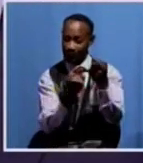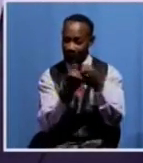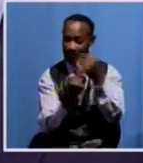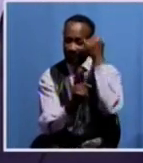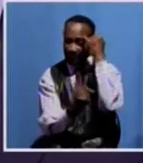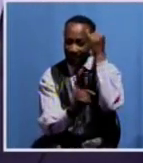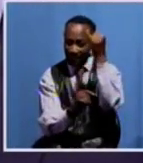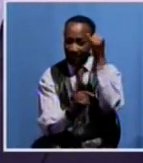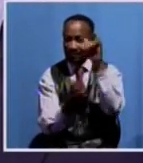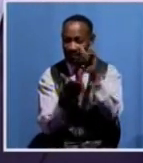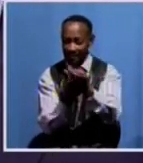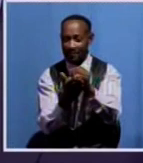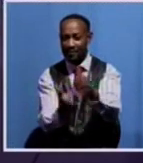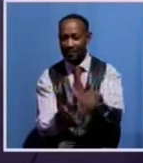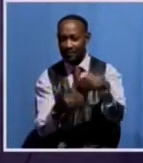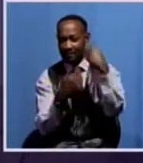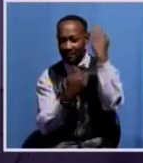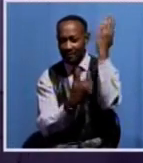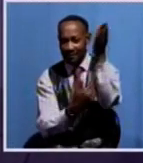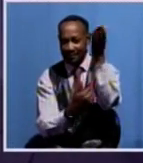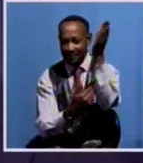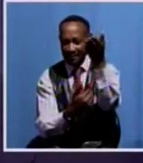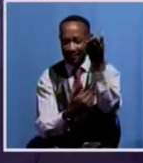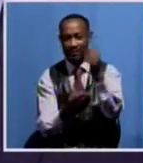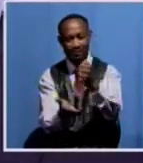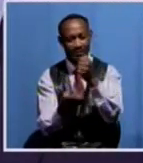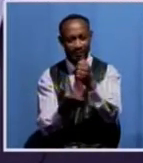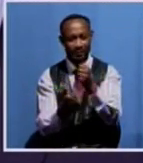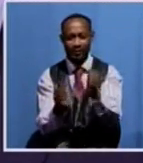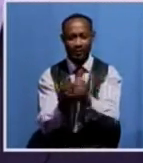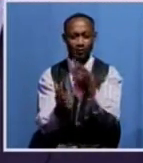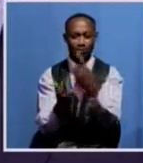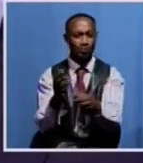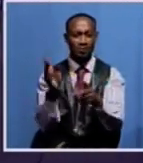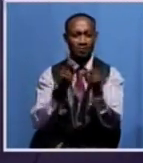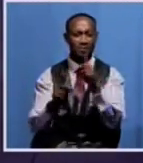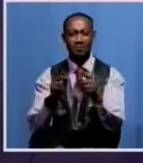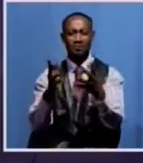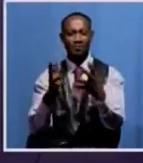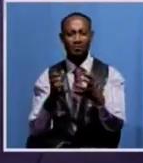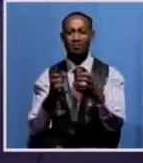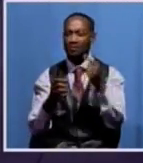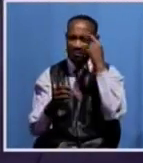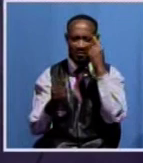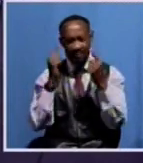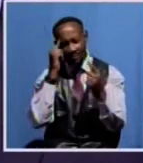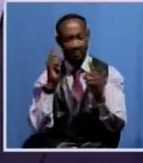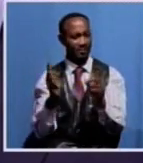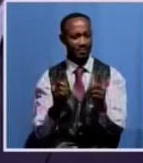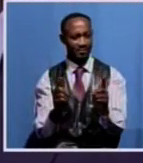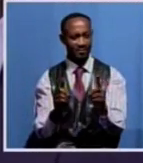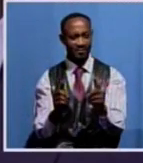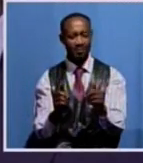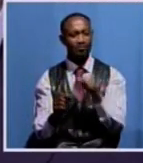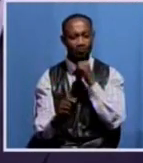that we present a budget with a view of duping people, because that's not the intention. I don't think it's a good start. It's a good point